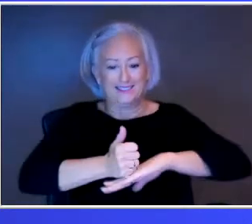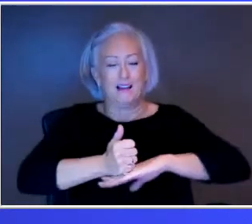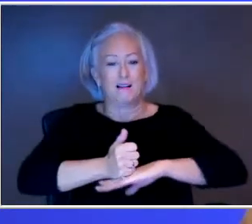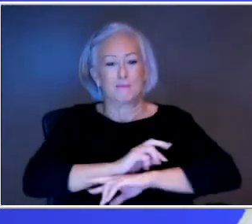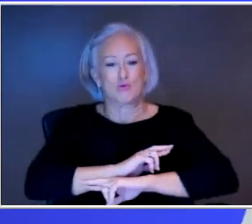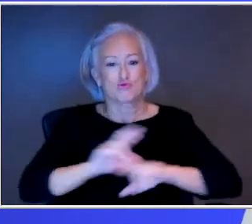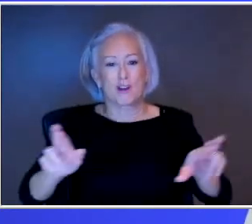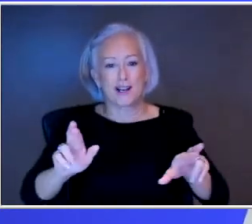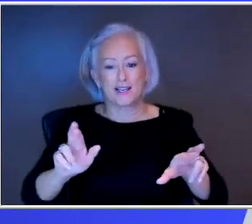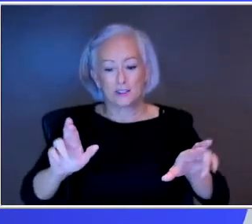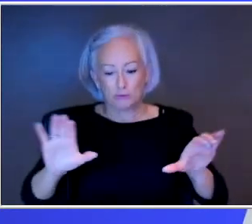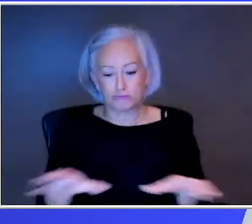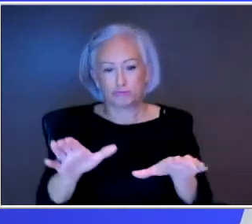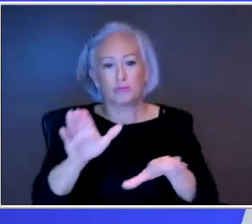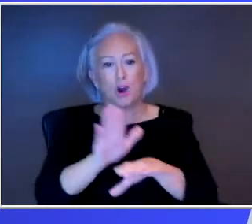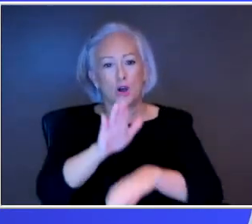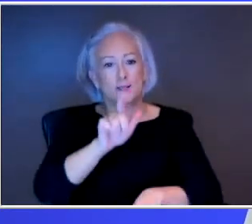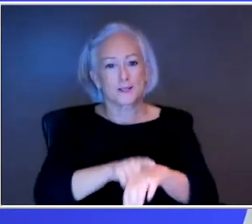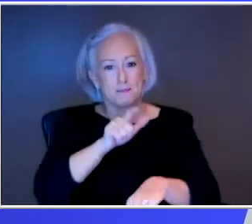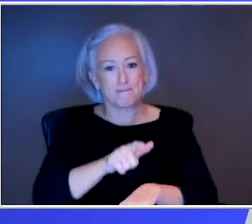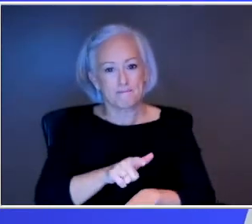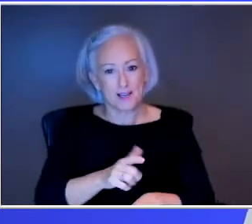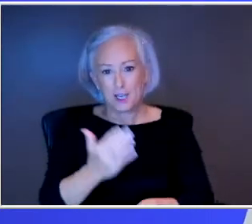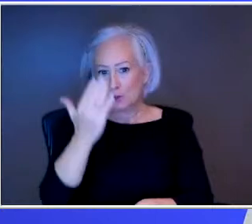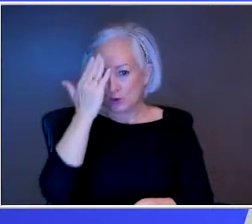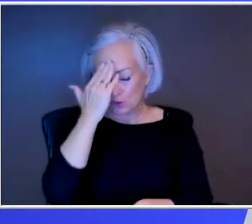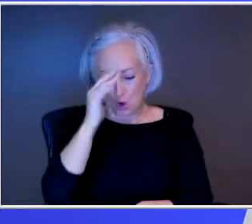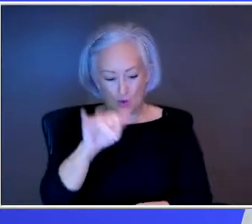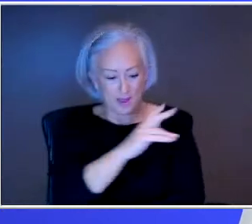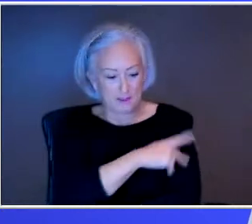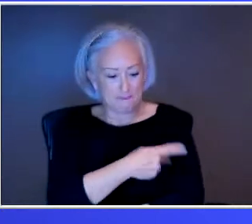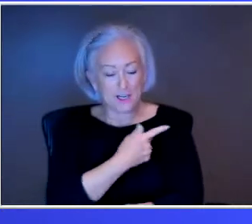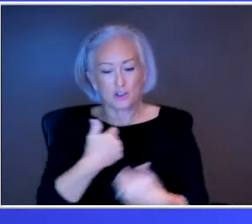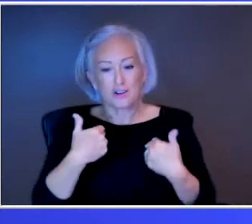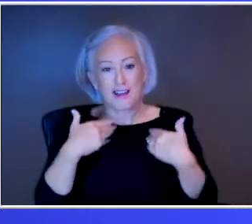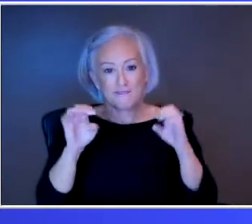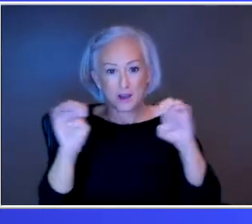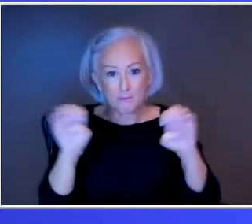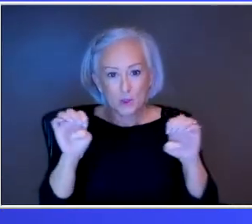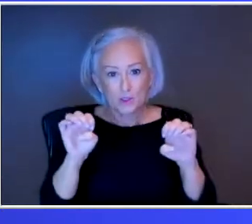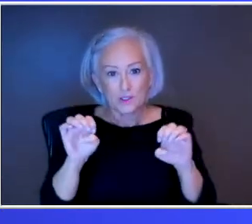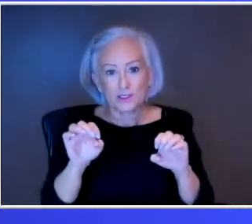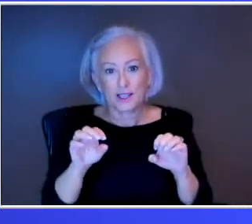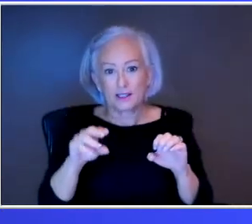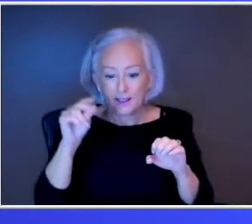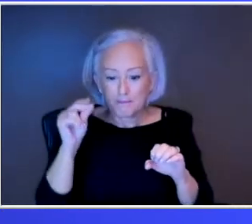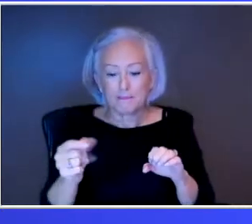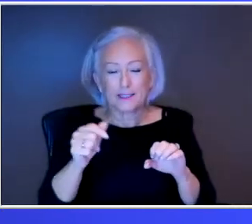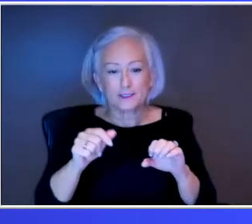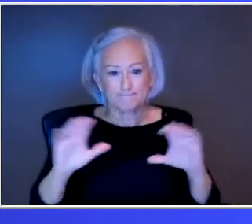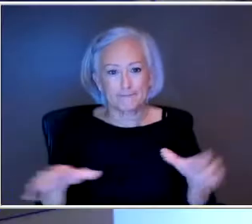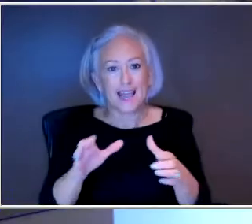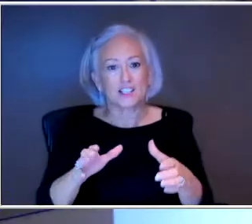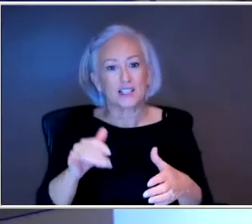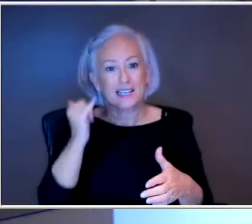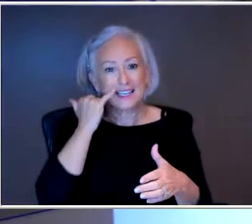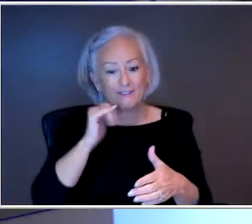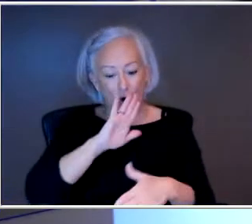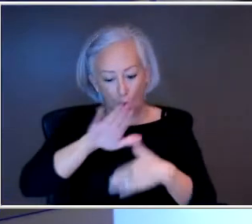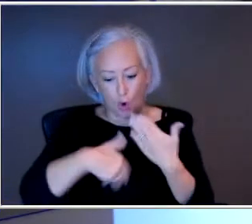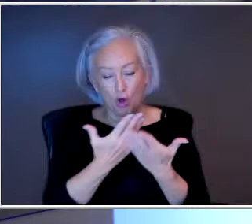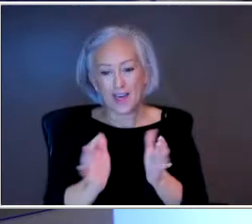on the patient's part that this is an emergency and them taking timely action. If you put those things together, you can have outstanding outcome. When I was hearing